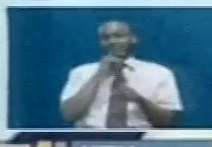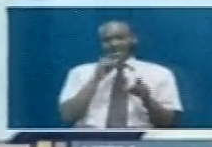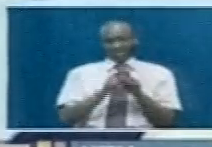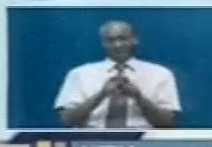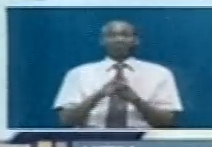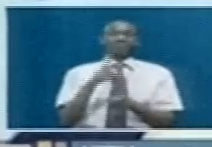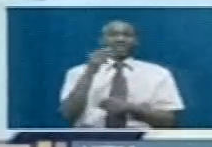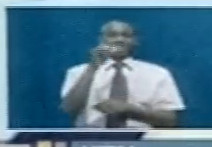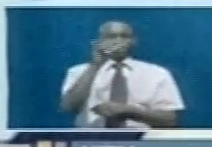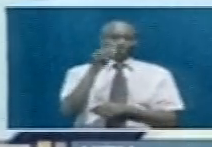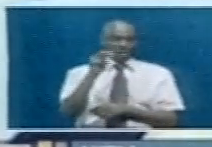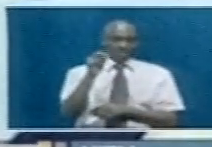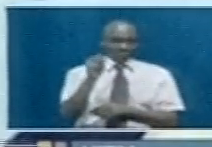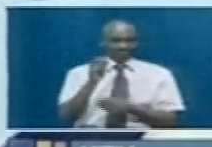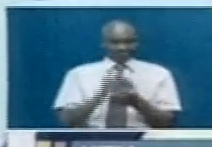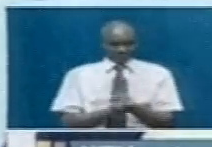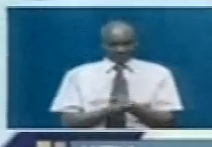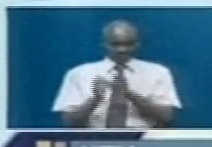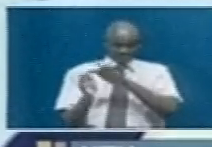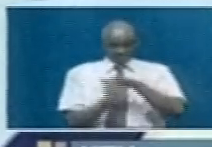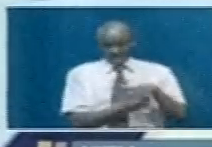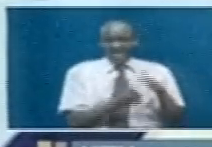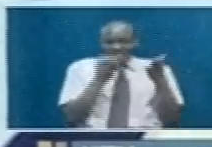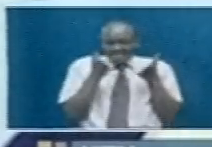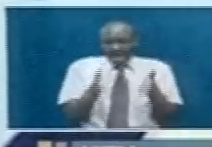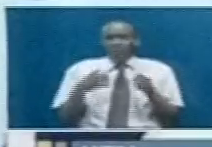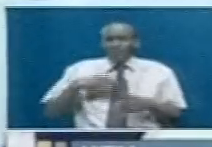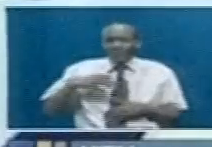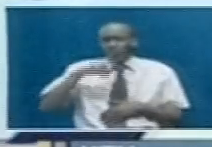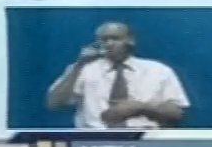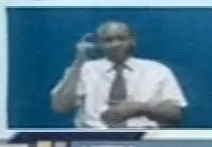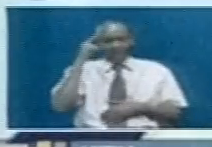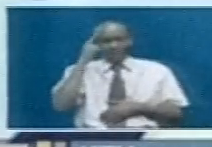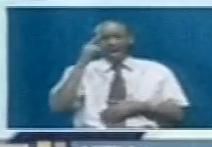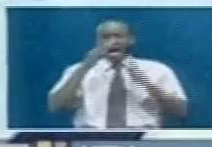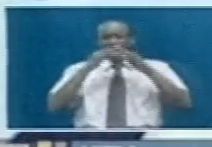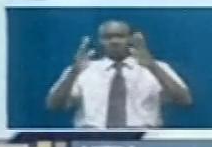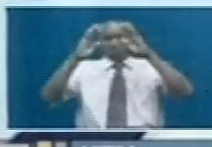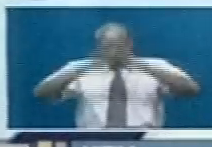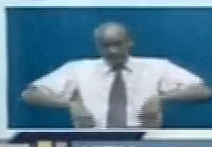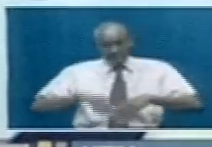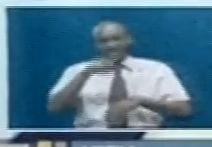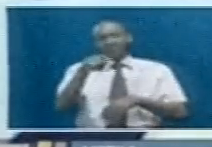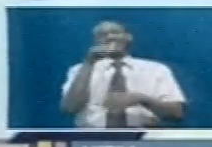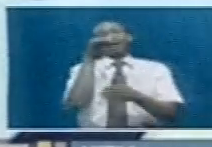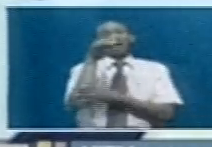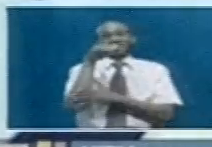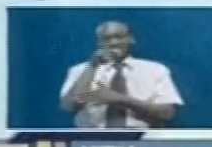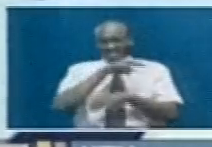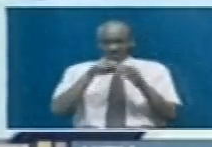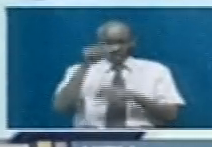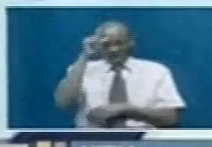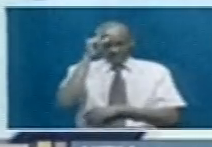Now, as we move on, property owners and developers from Nairobi's Makongeni area are now appealing to the Nairobi County and national